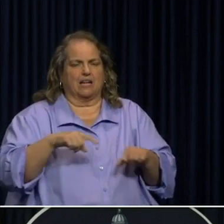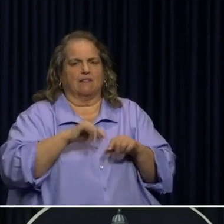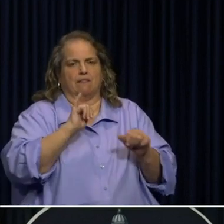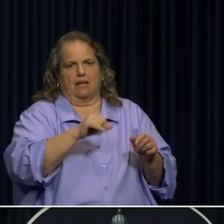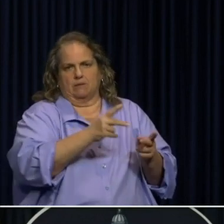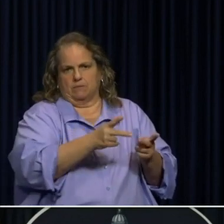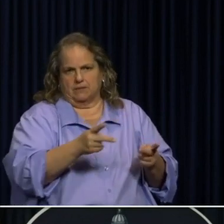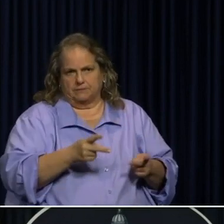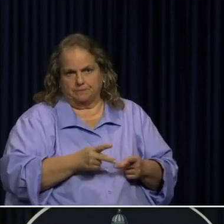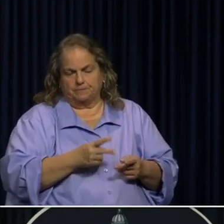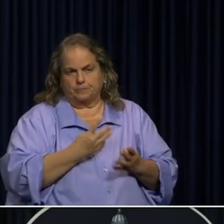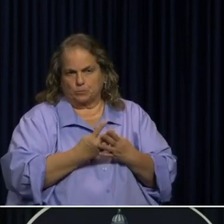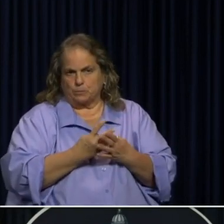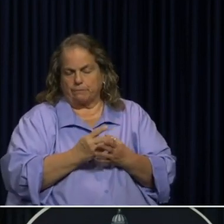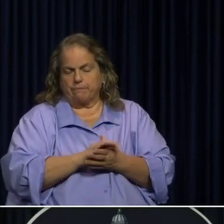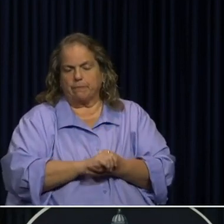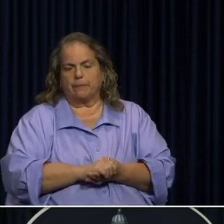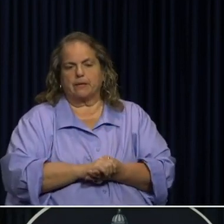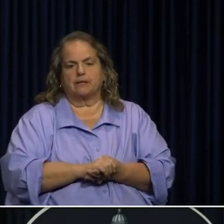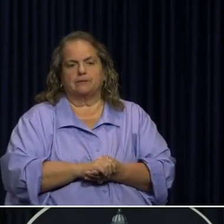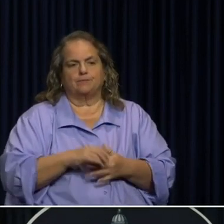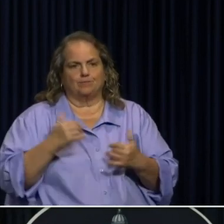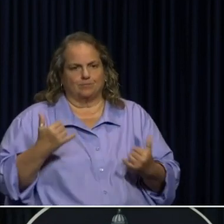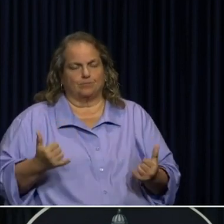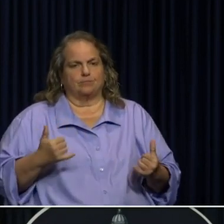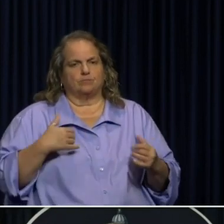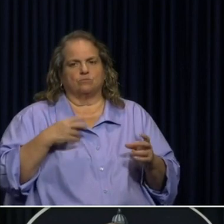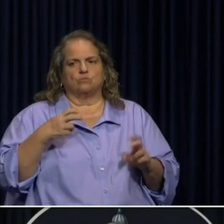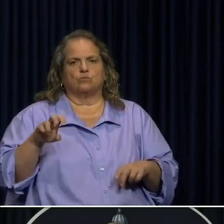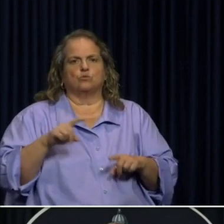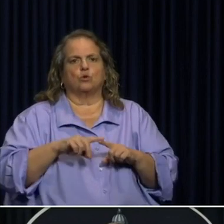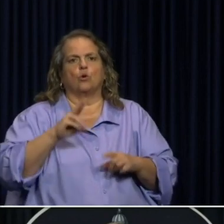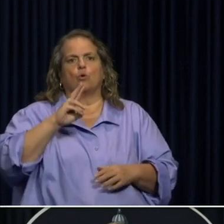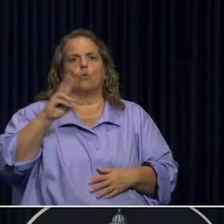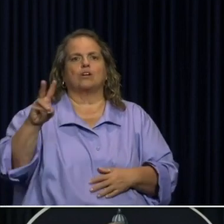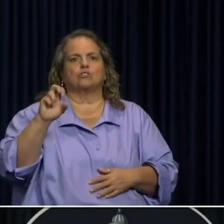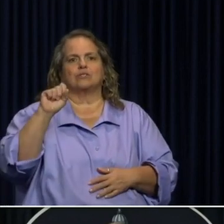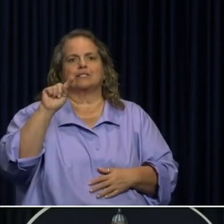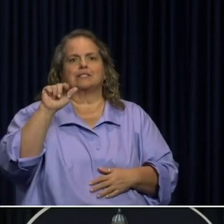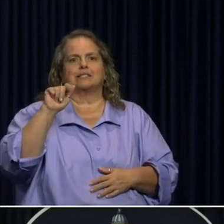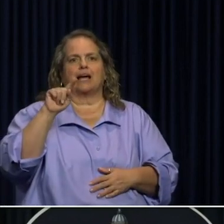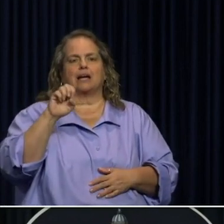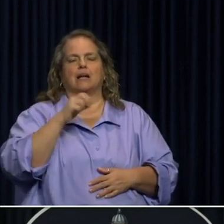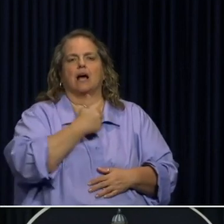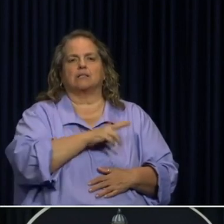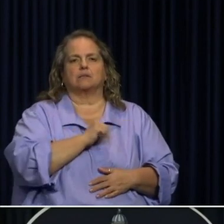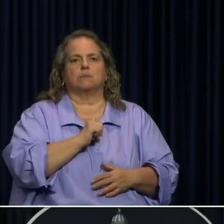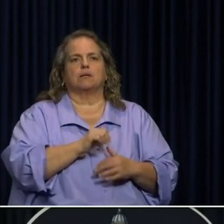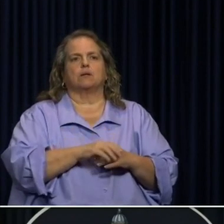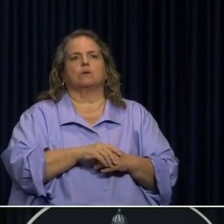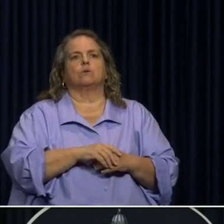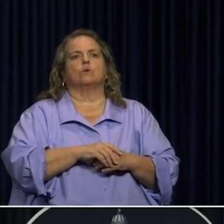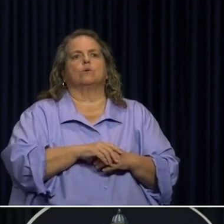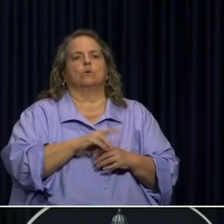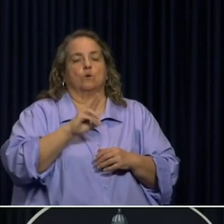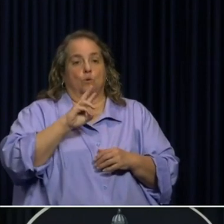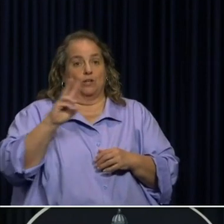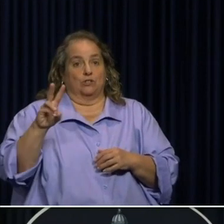facility. Now let's go to Western State Hospital. Western